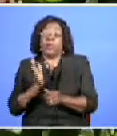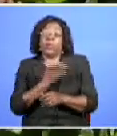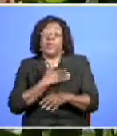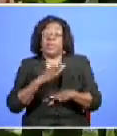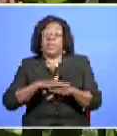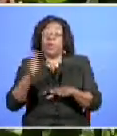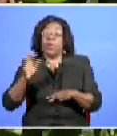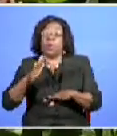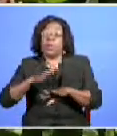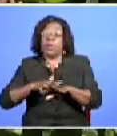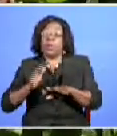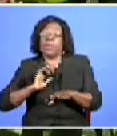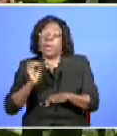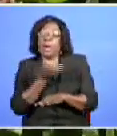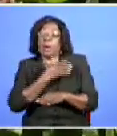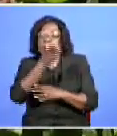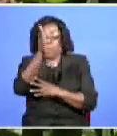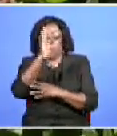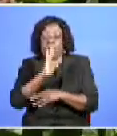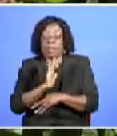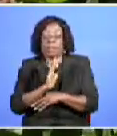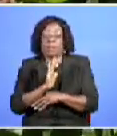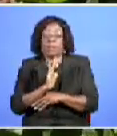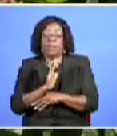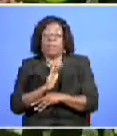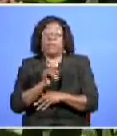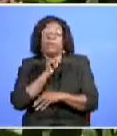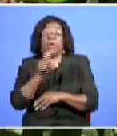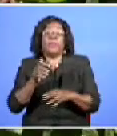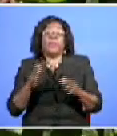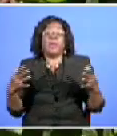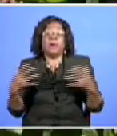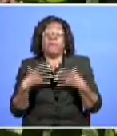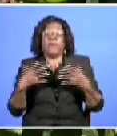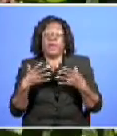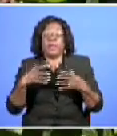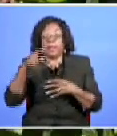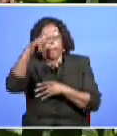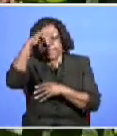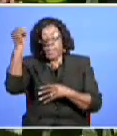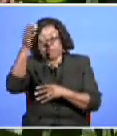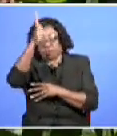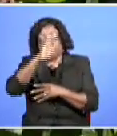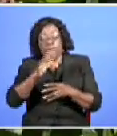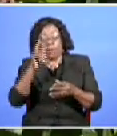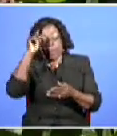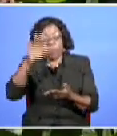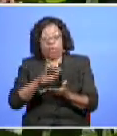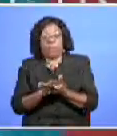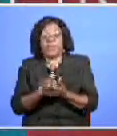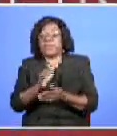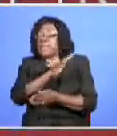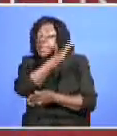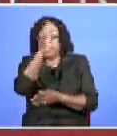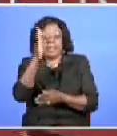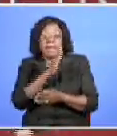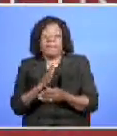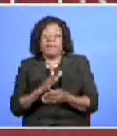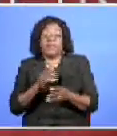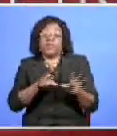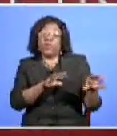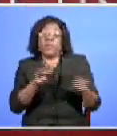through these uncertain times. But don't be afraid, because God promised never to leave you, nor will he forsake you. Prayers